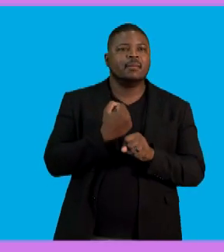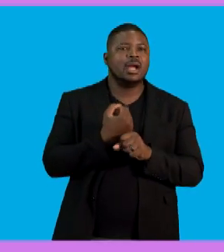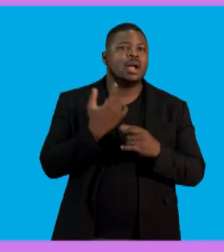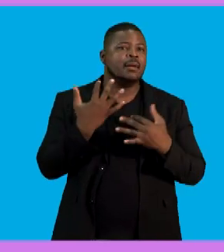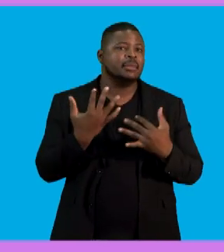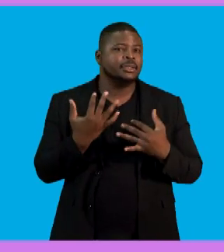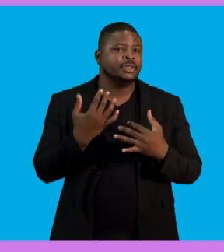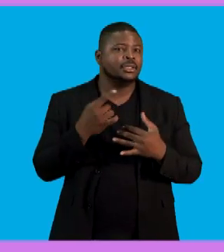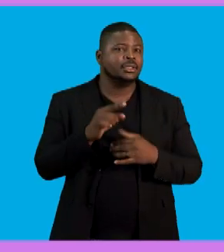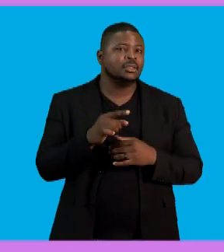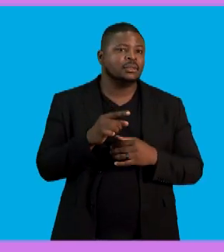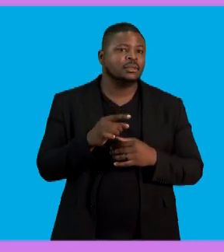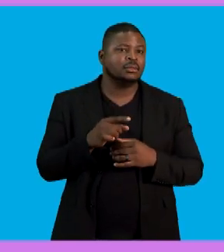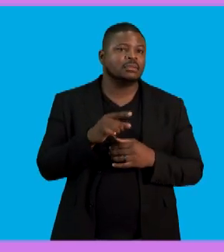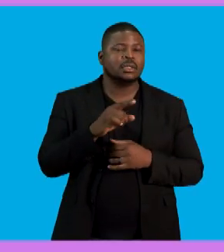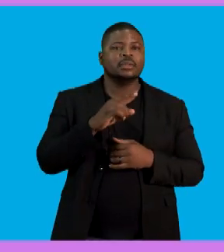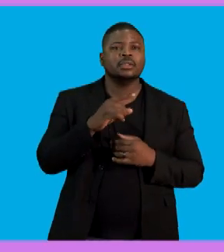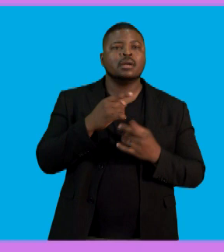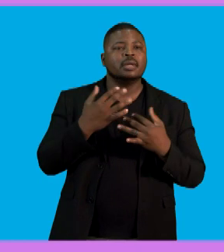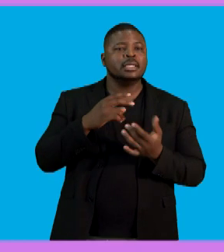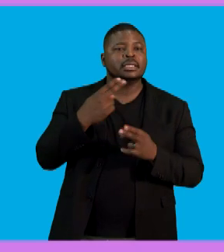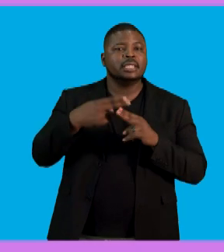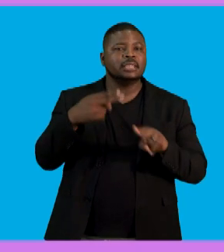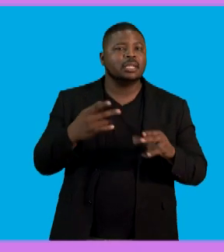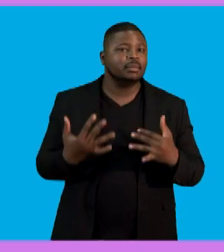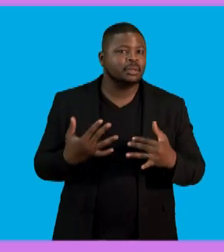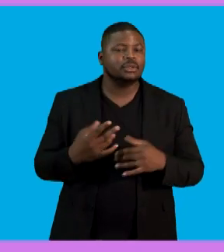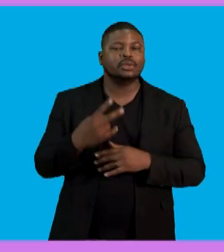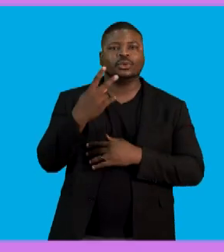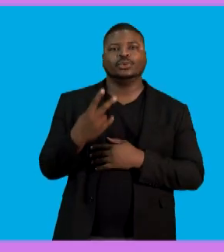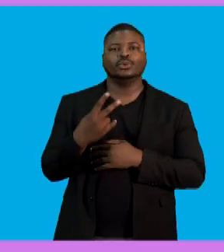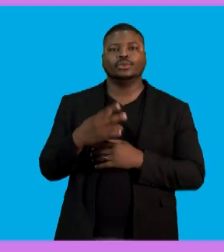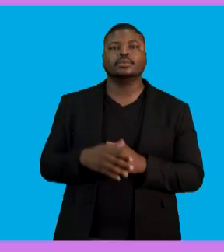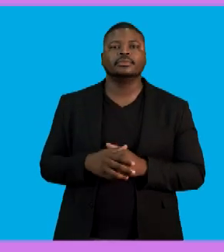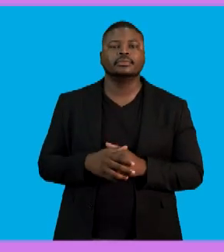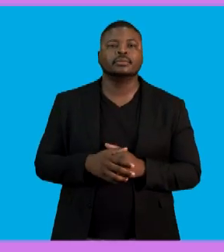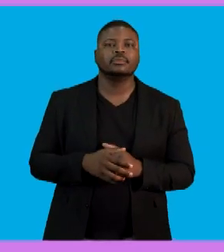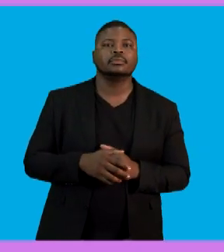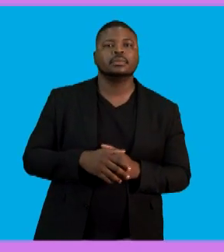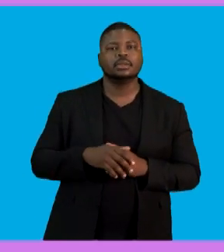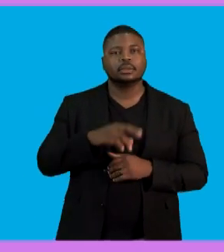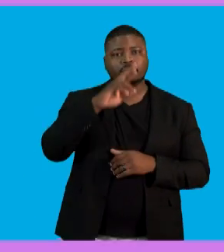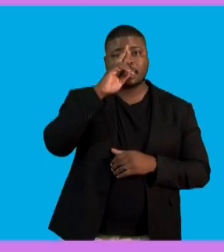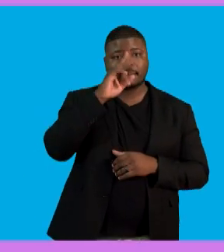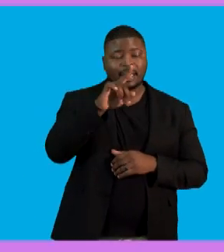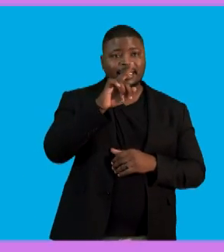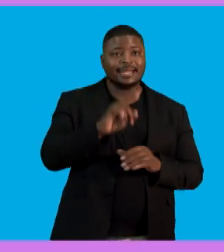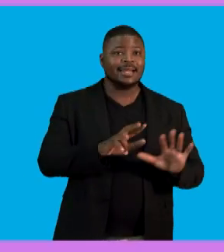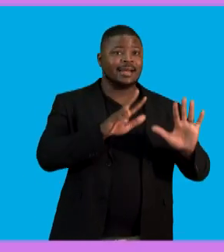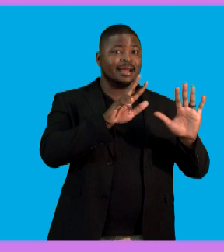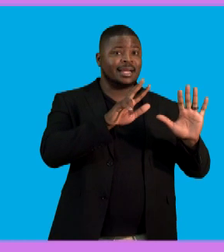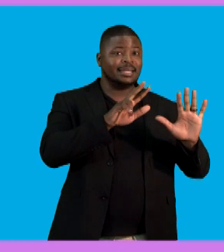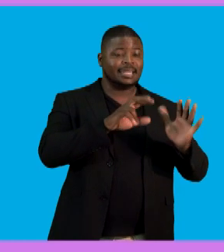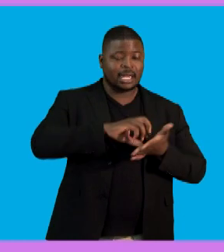baked using how many eggs? Let's check. We are baked using 2 eggs. So you write 2 eggs. So it means for 8 pancakes